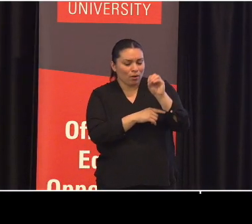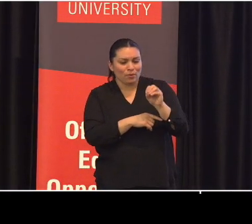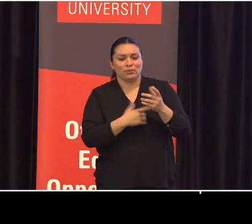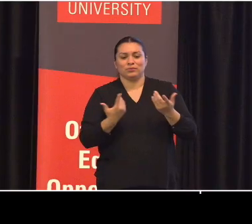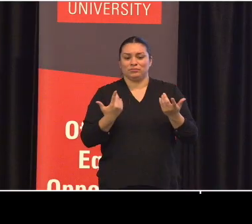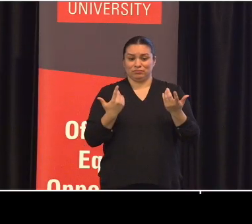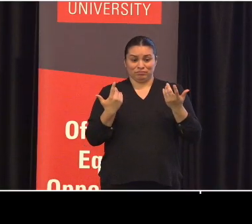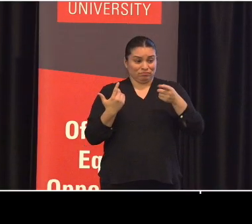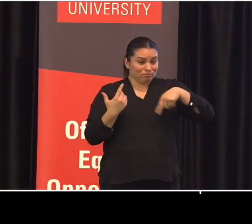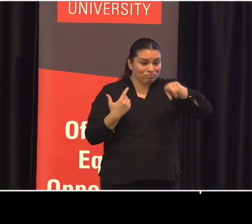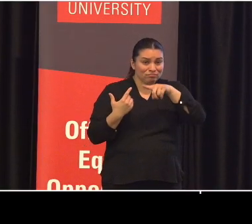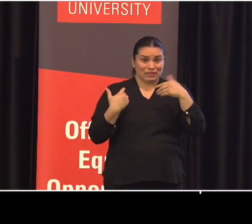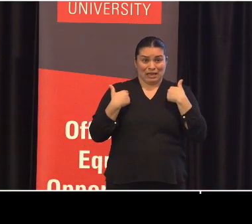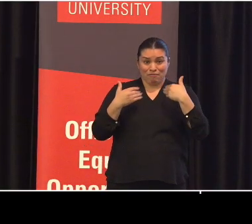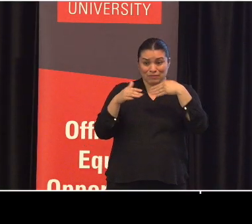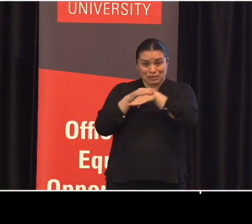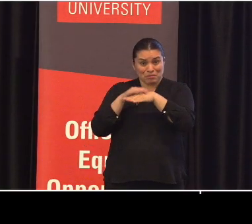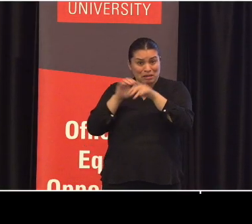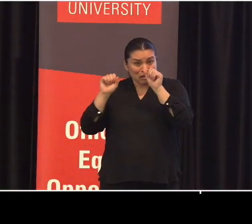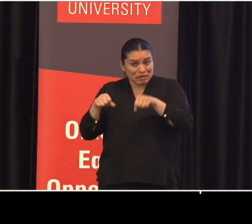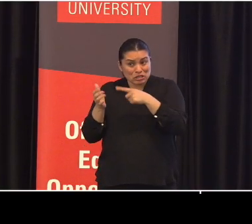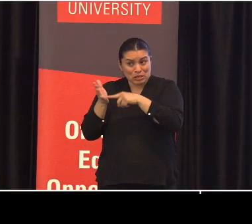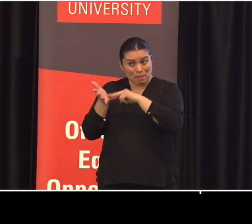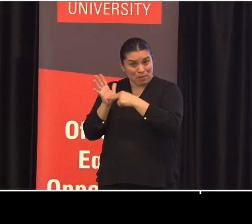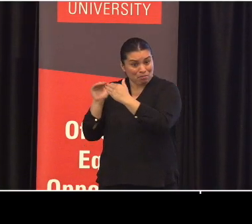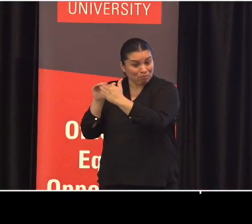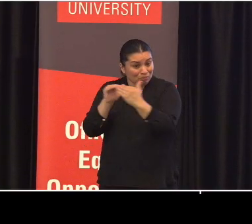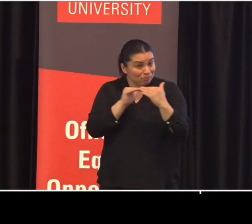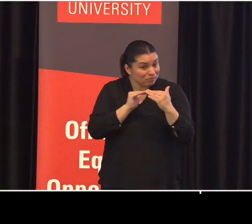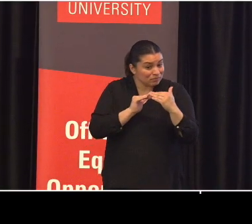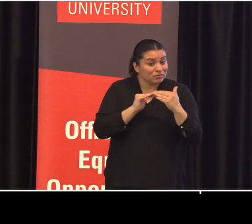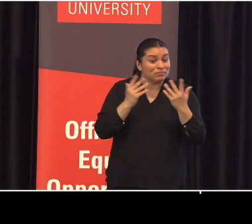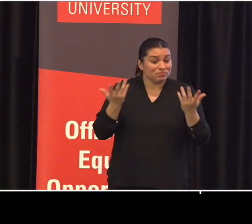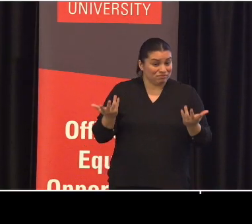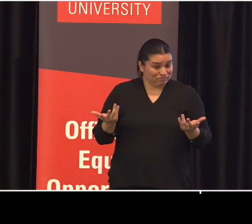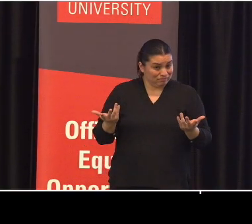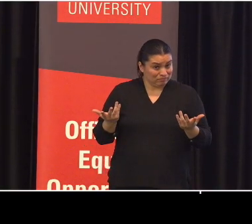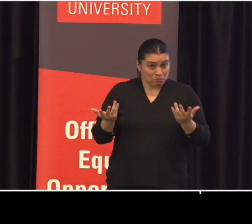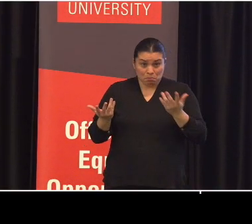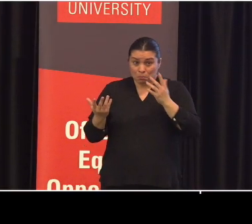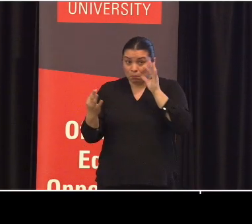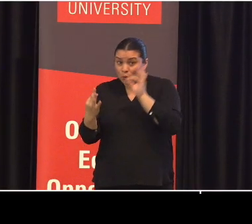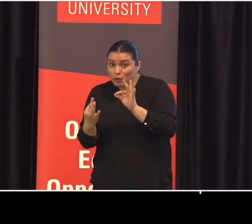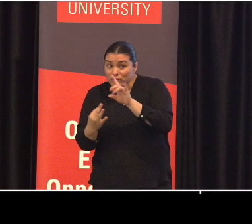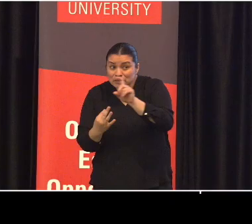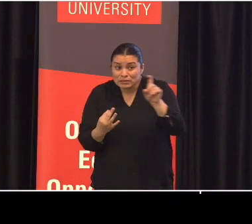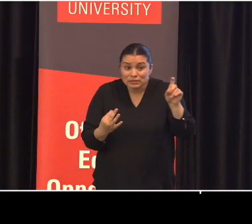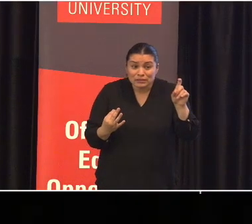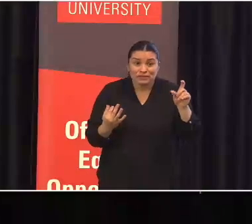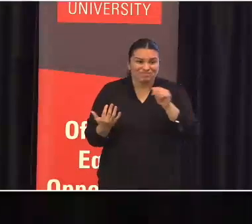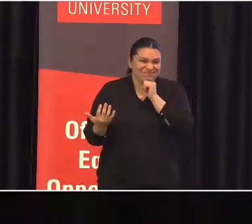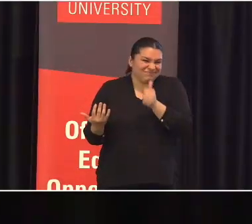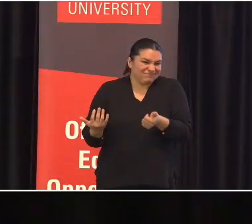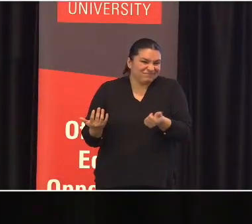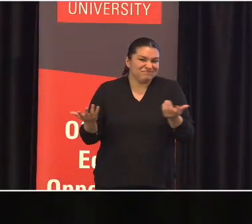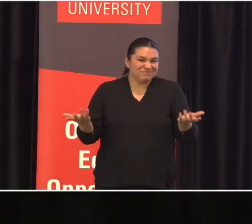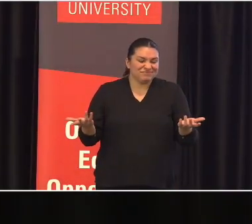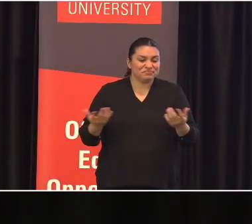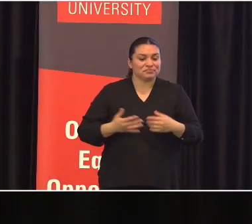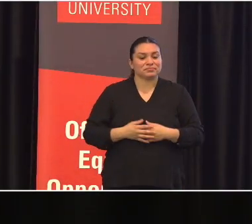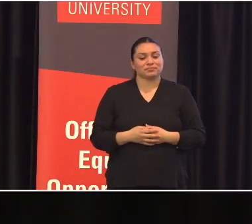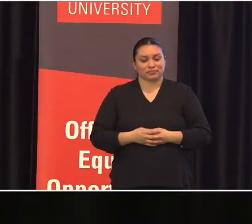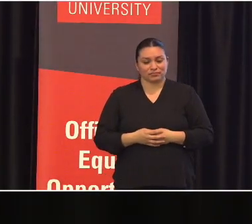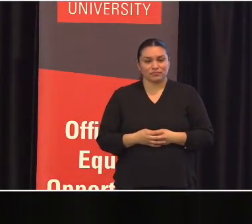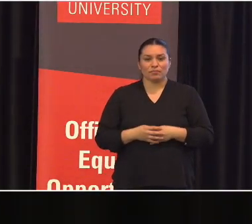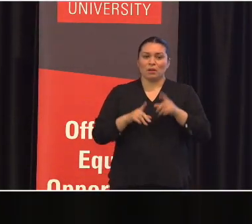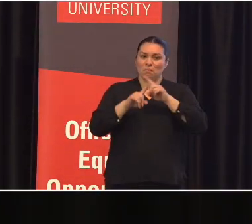them? Yes. But are they perfect? No. They're a good start, right? So don't avoid using